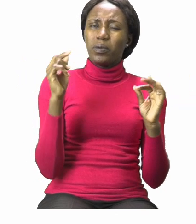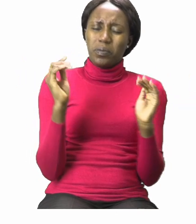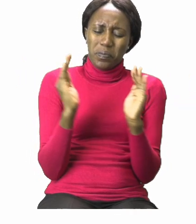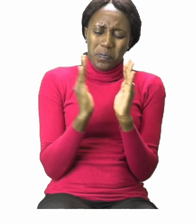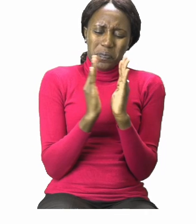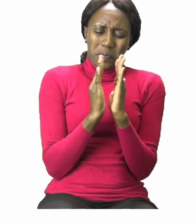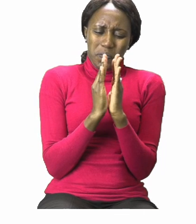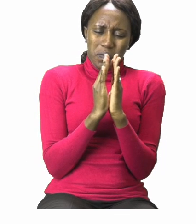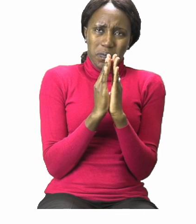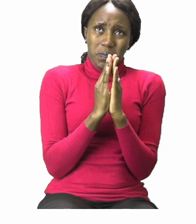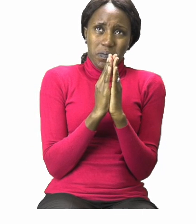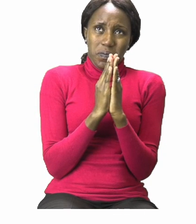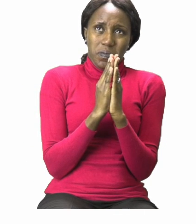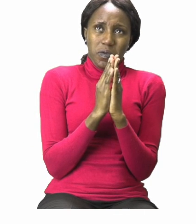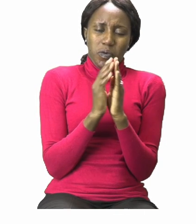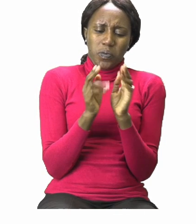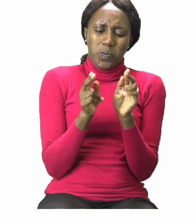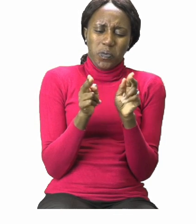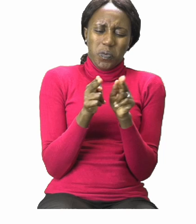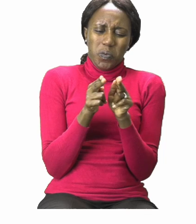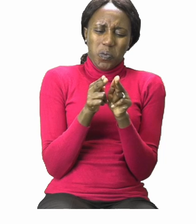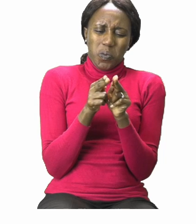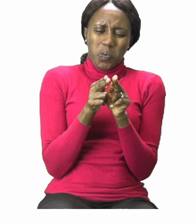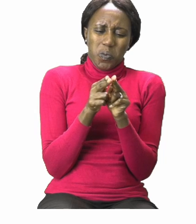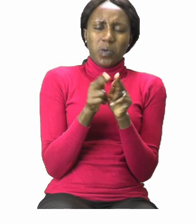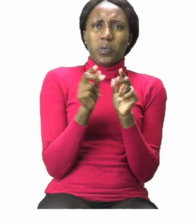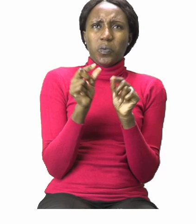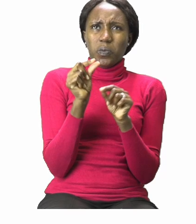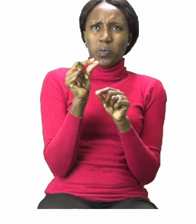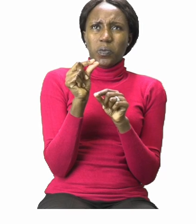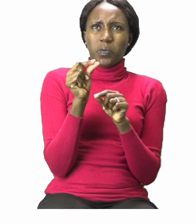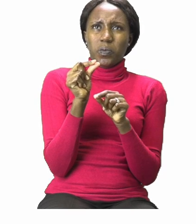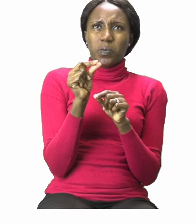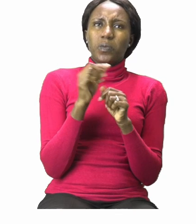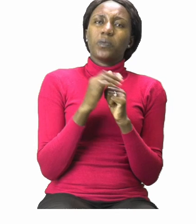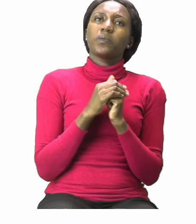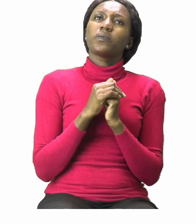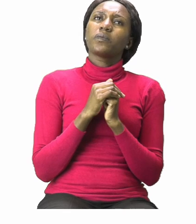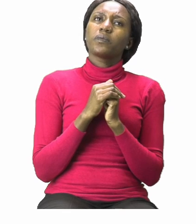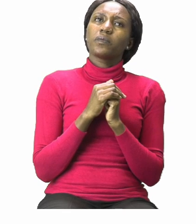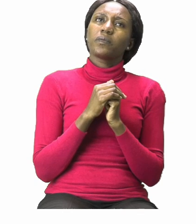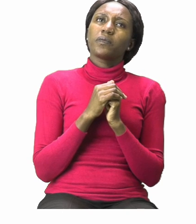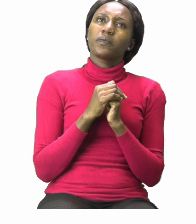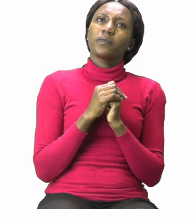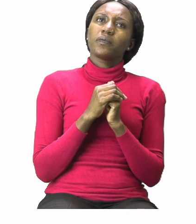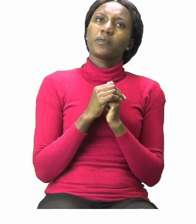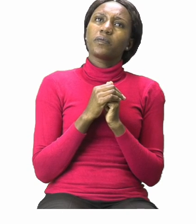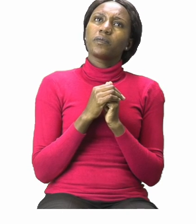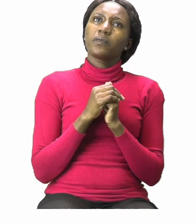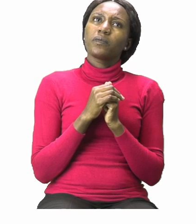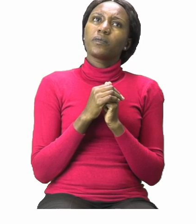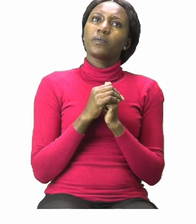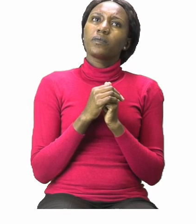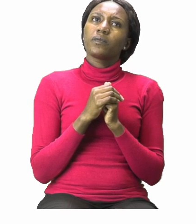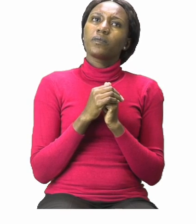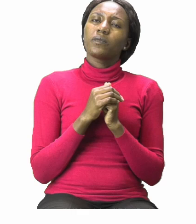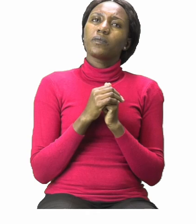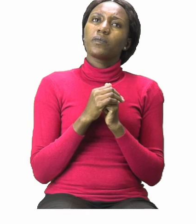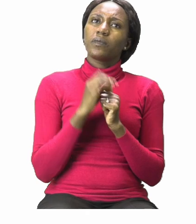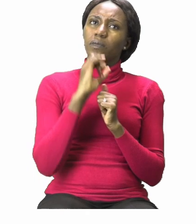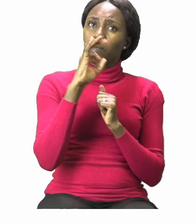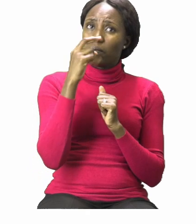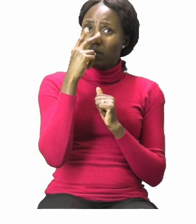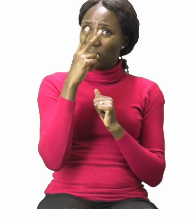of string is thin. So if you find that there are other things you can pick up with just a